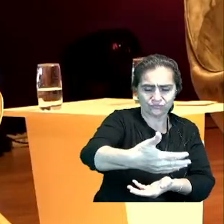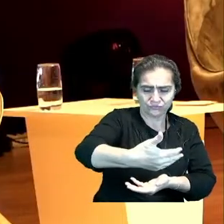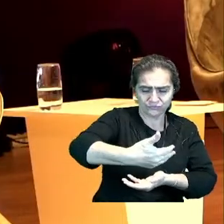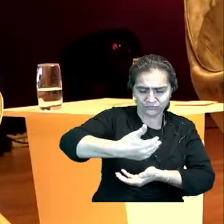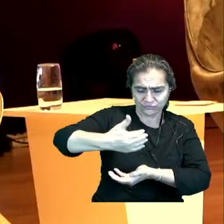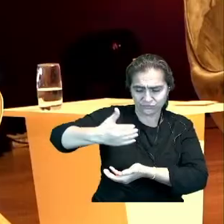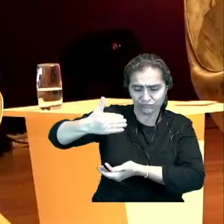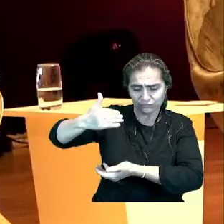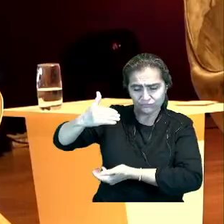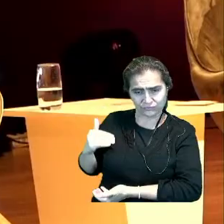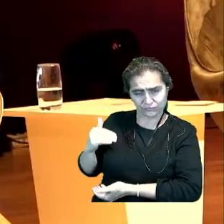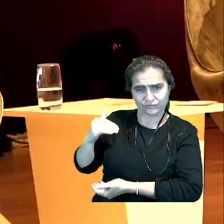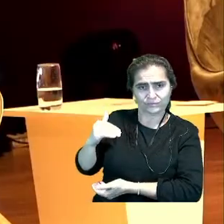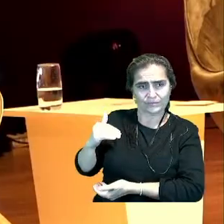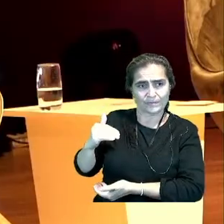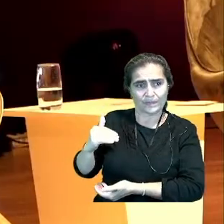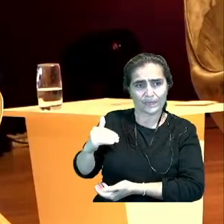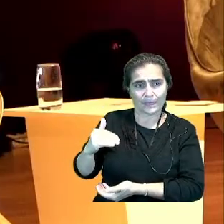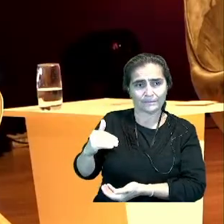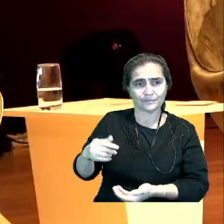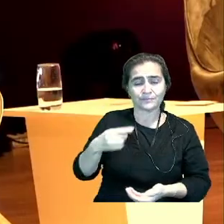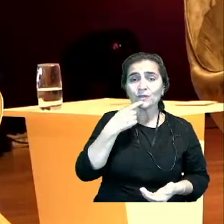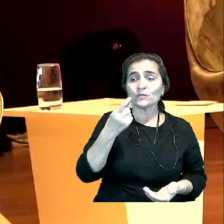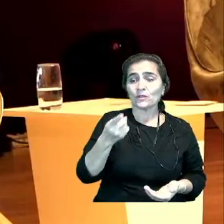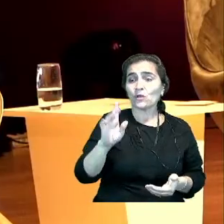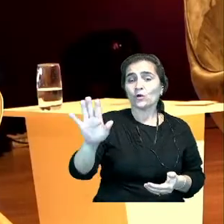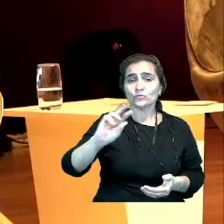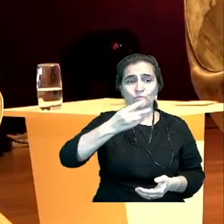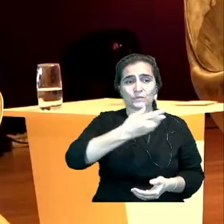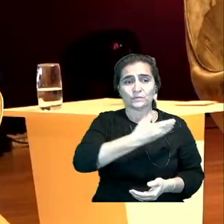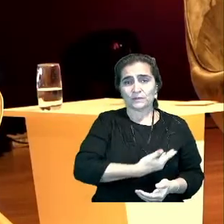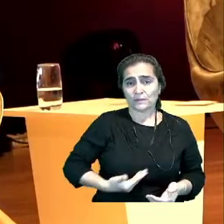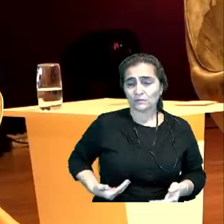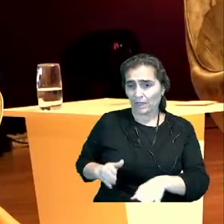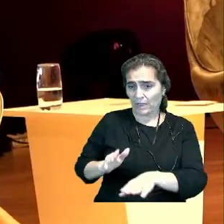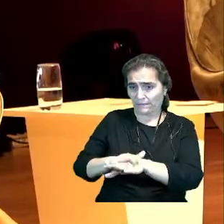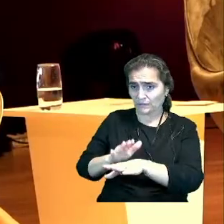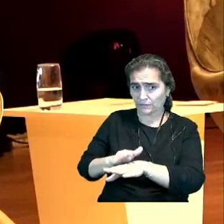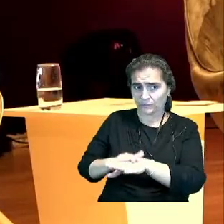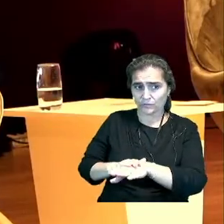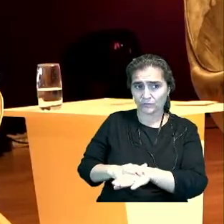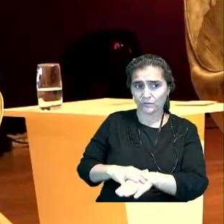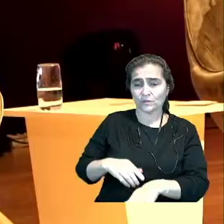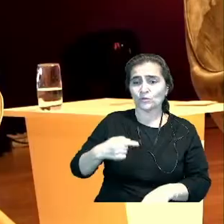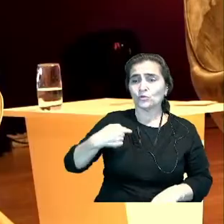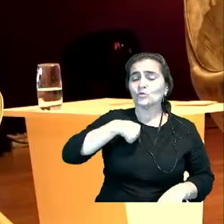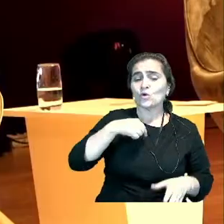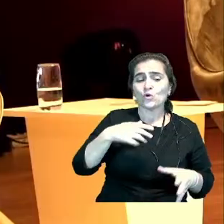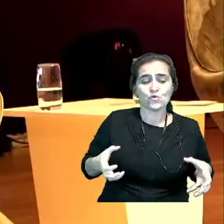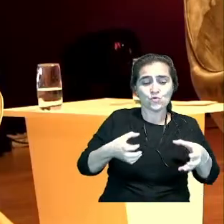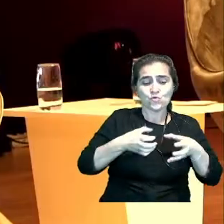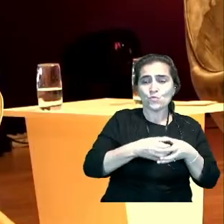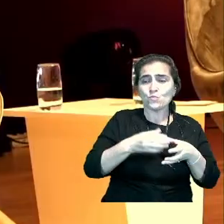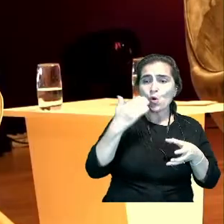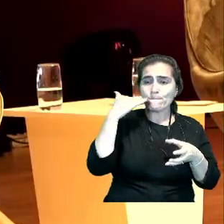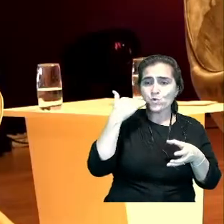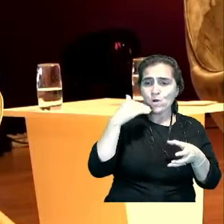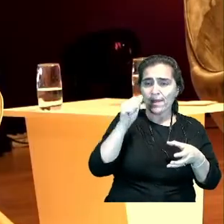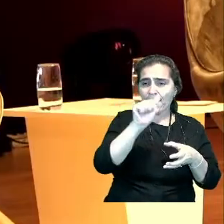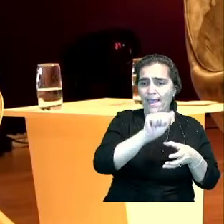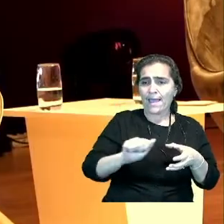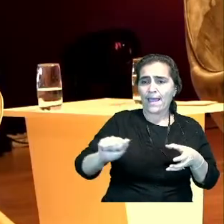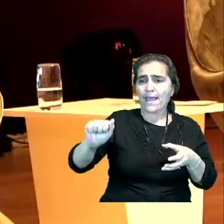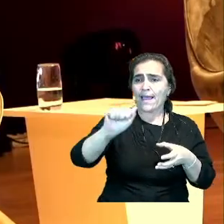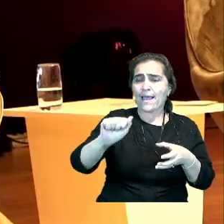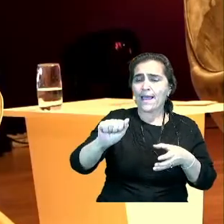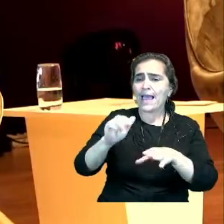harvesting, the Vice President, who I'm telling to go to Nuki, the women from the collective wanted